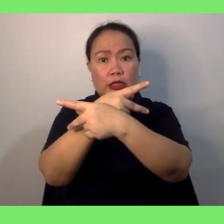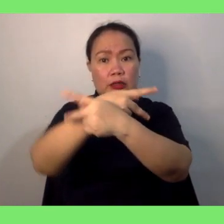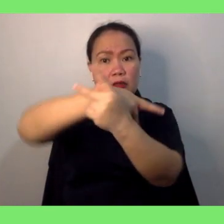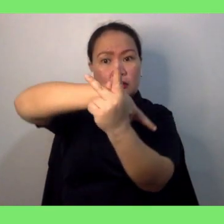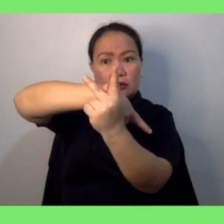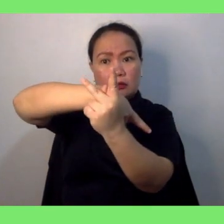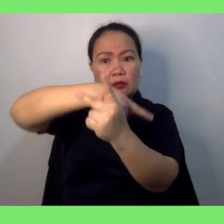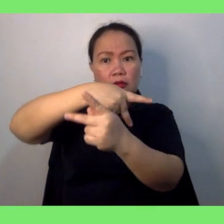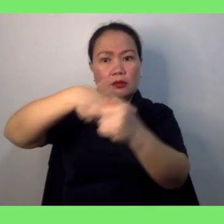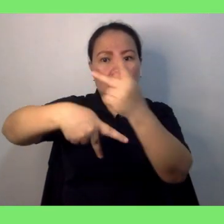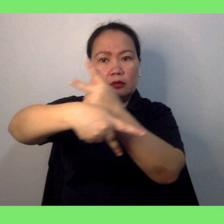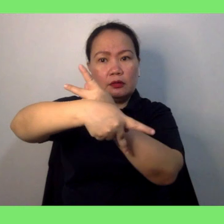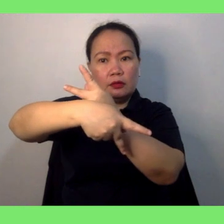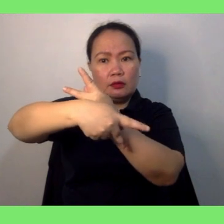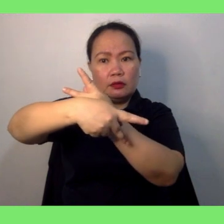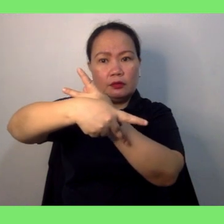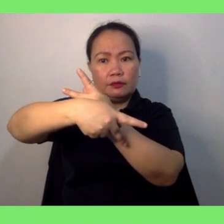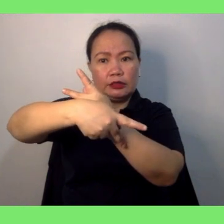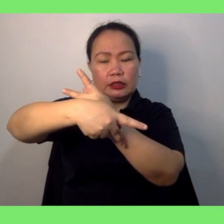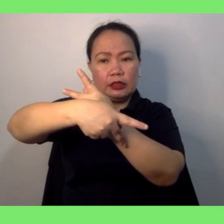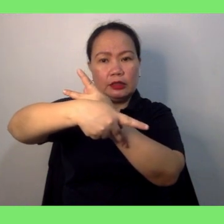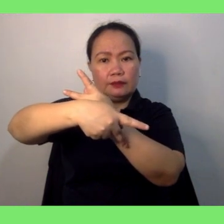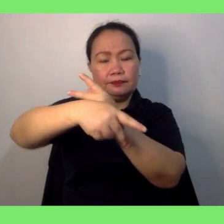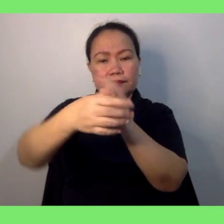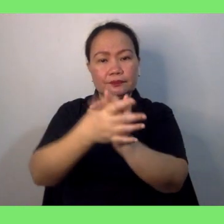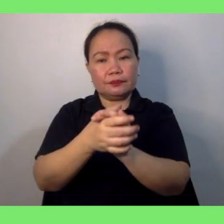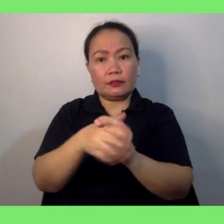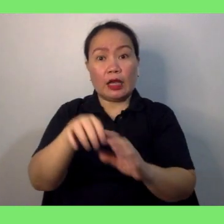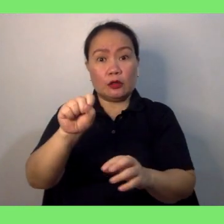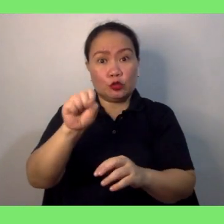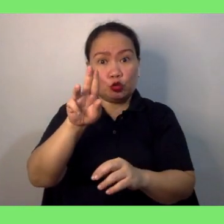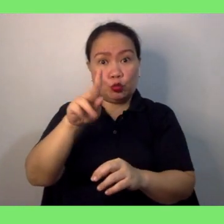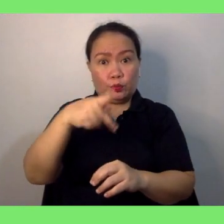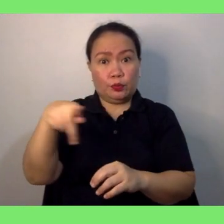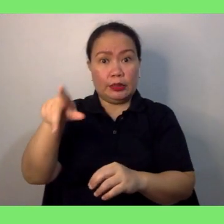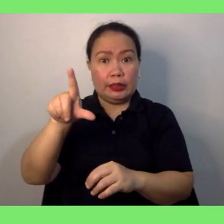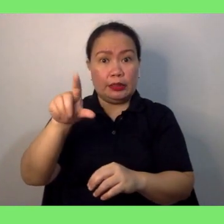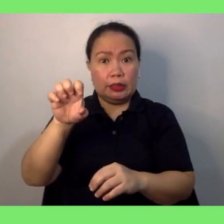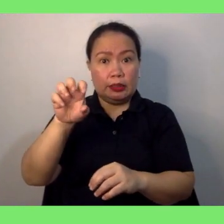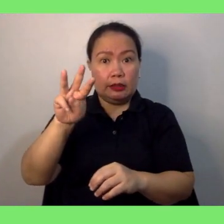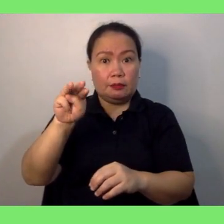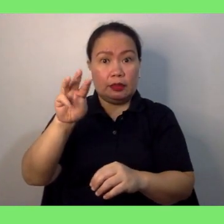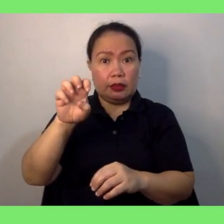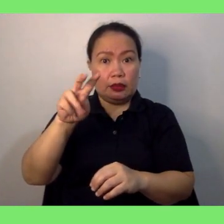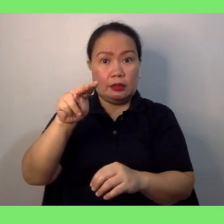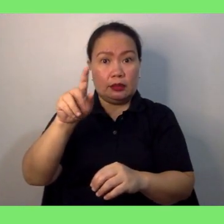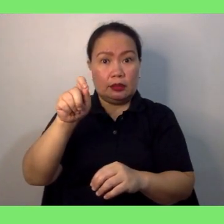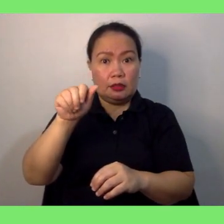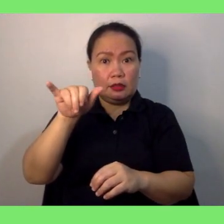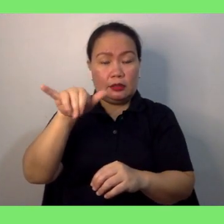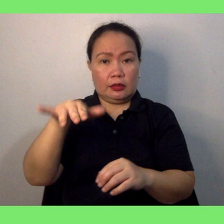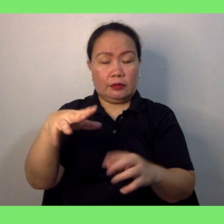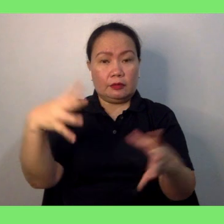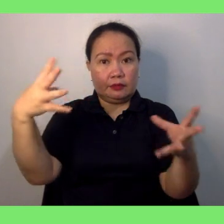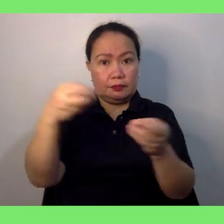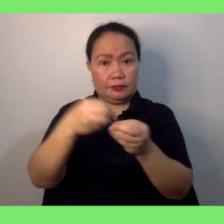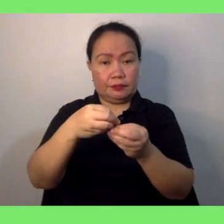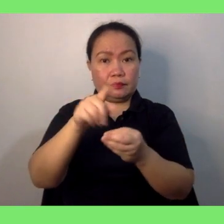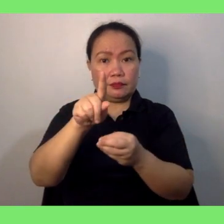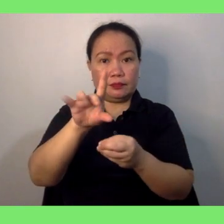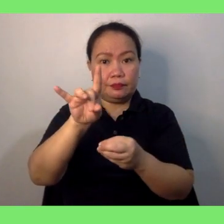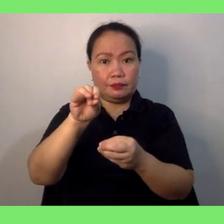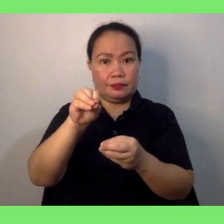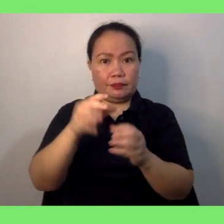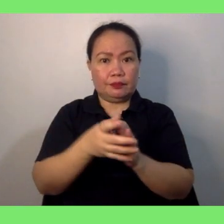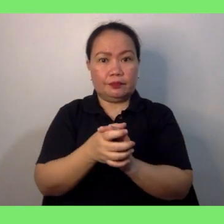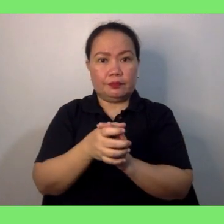Kasi supplementary yan. So, that is 80 degrees. And then, this one, they are linear pair also, or